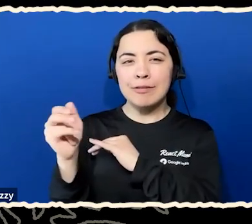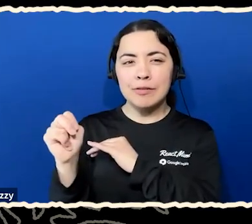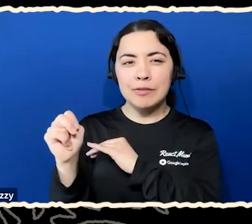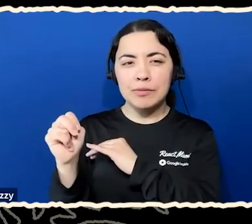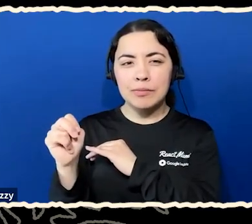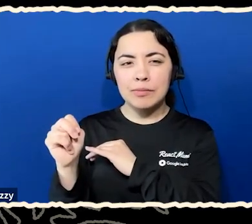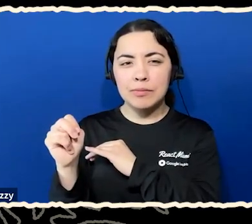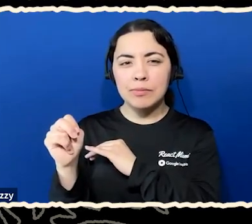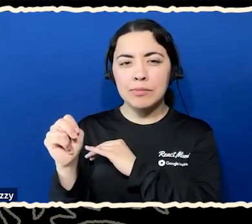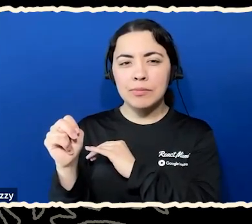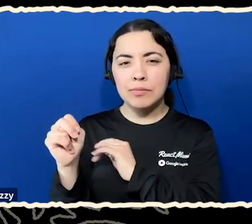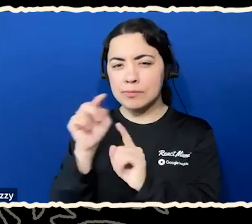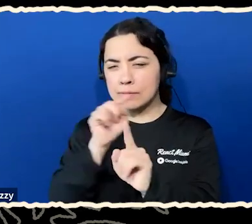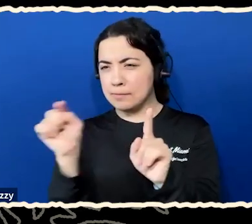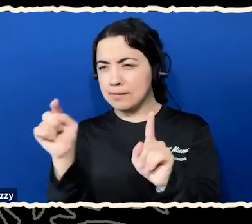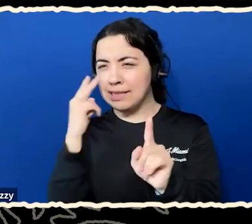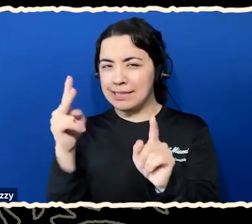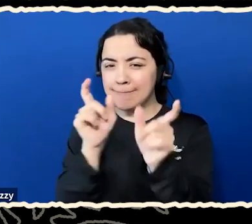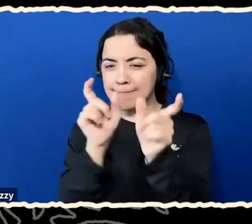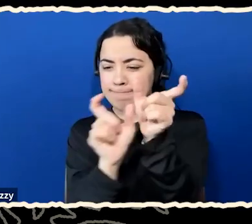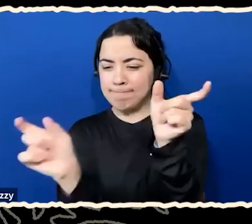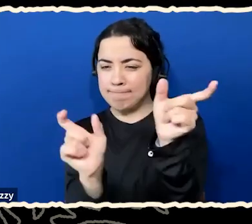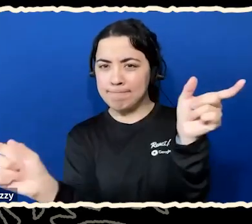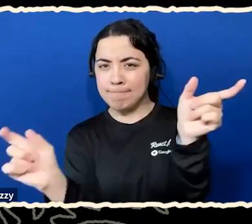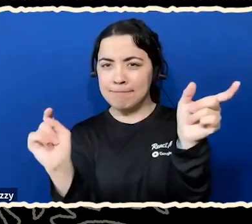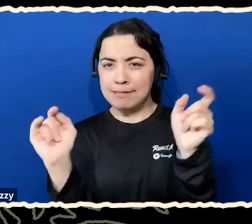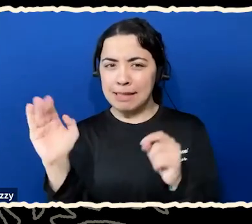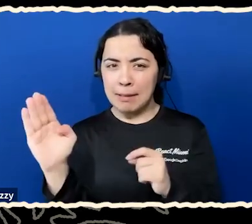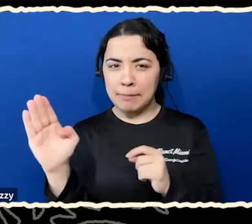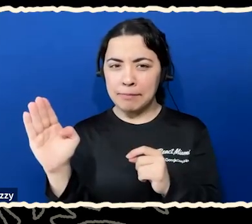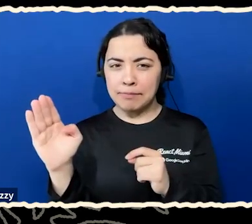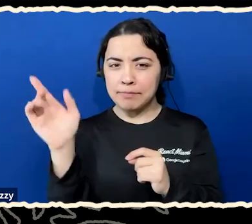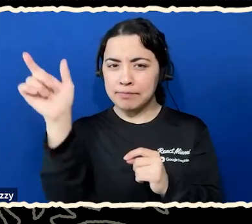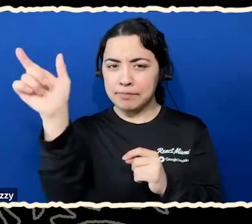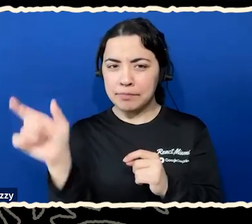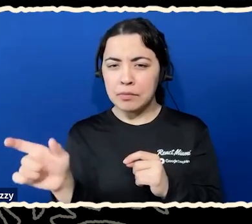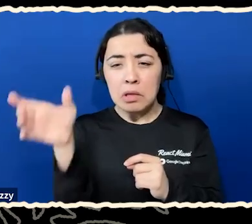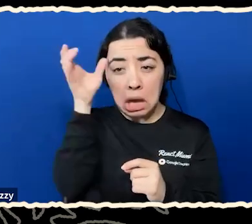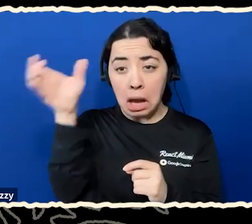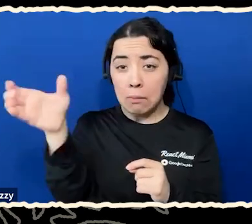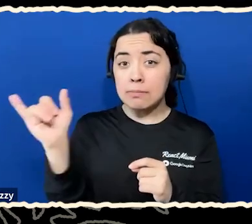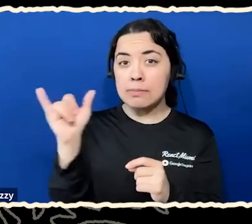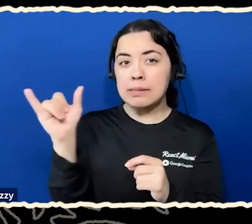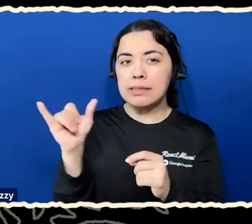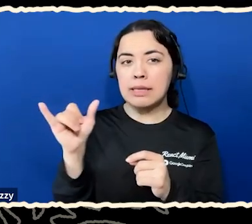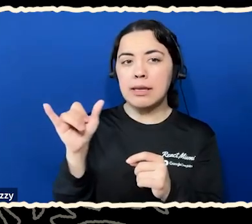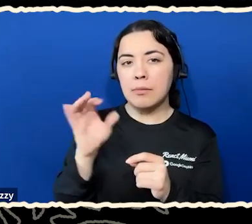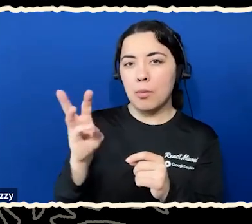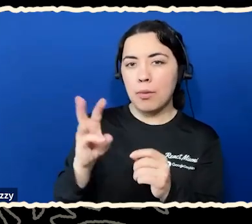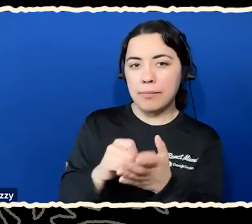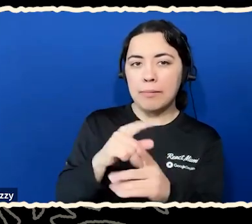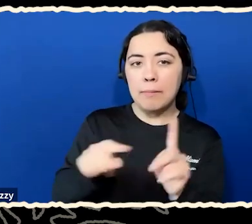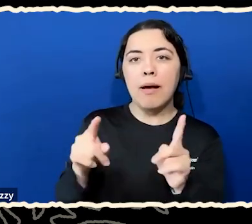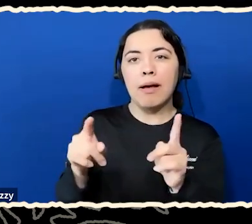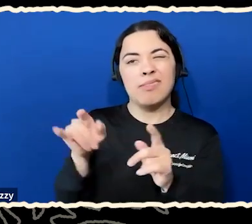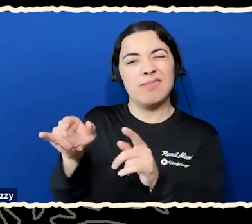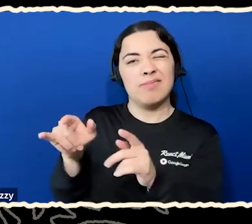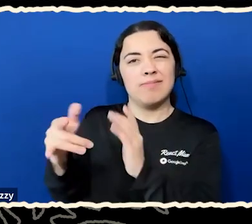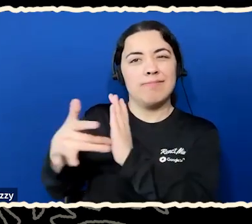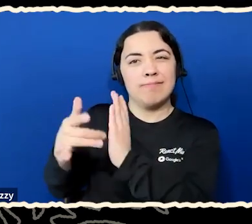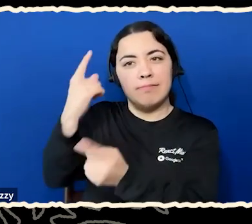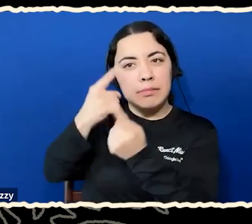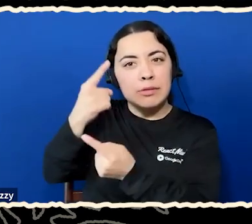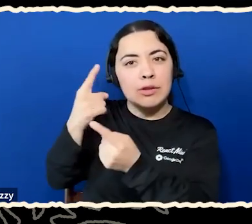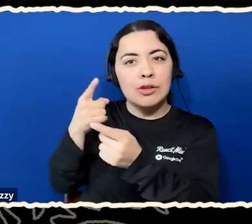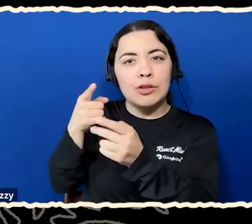is over here in these tabs. So it's conceptually on the same page, but it is a navigation because I'm using search params, as you might be able to see in the top